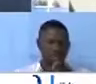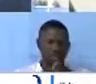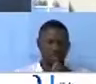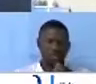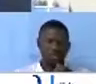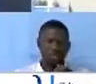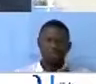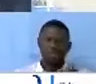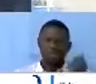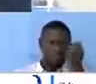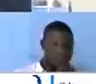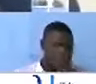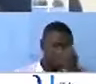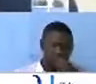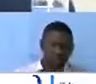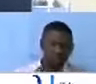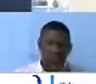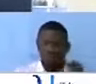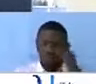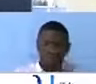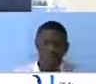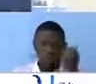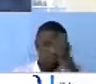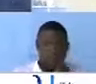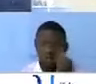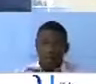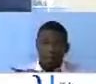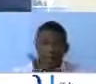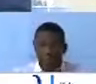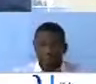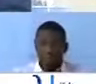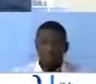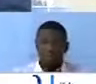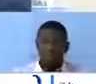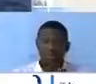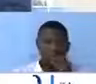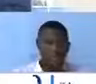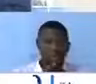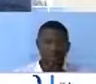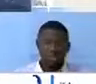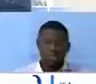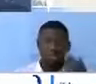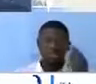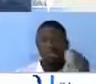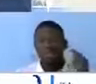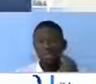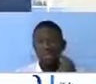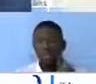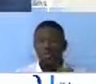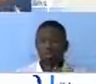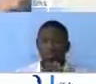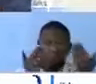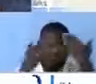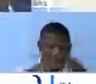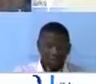or night, cannot even see the sun, of course, if the person is taken upstairs, taken downstairs, up and down, person would not even end